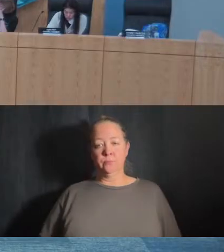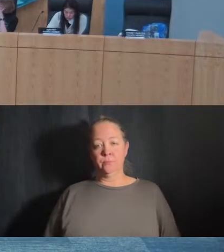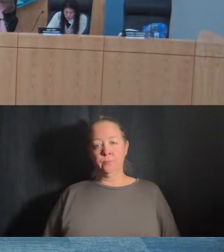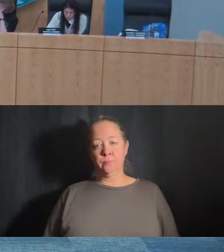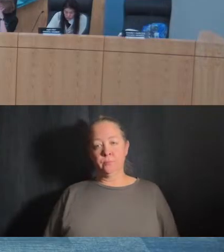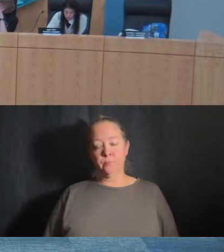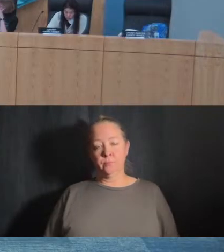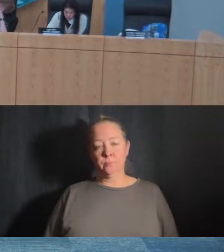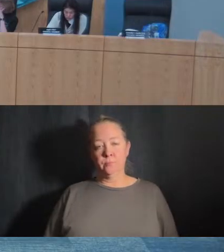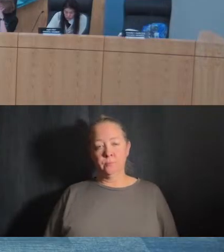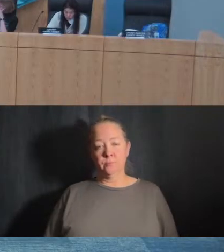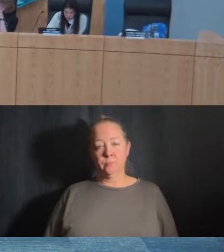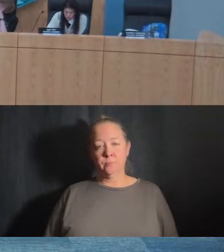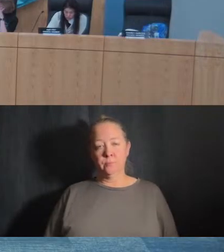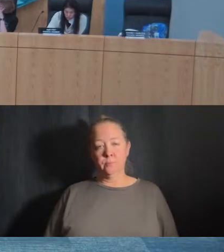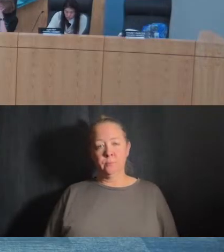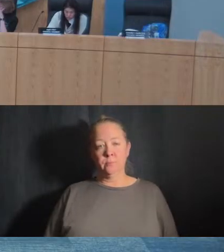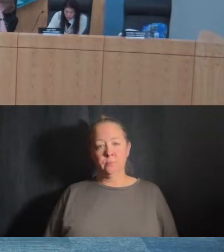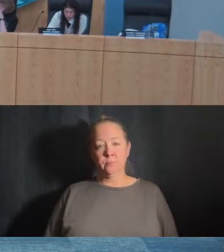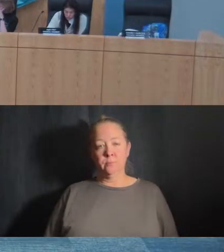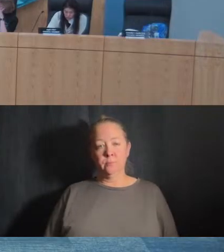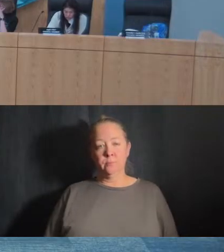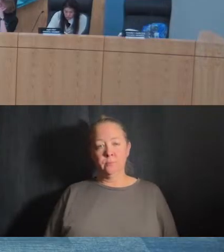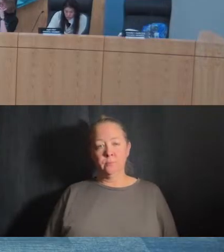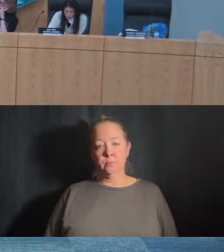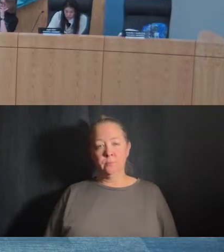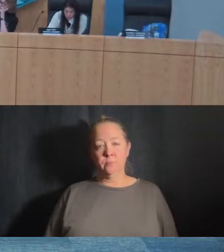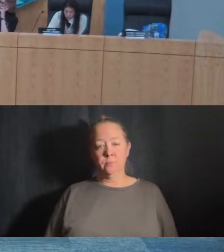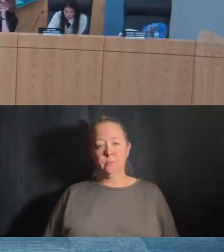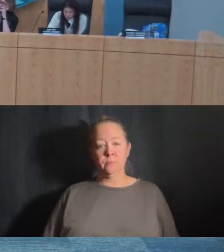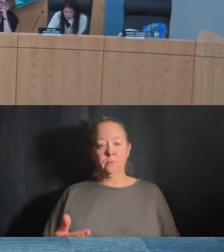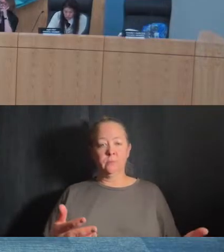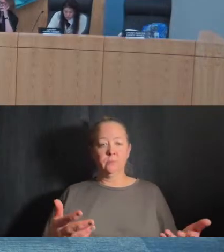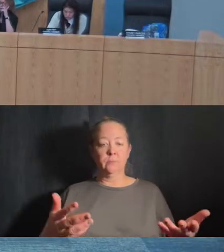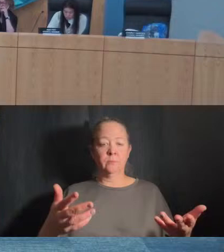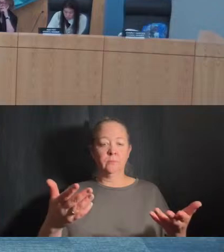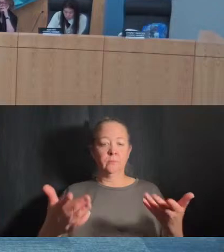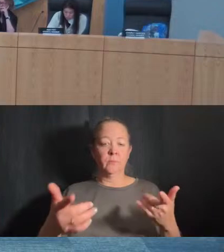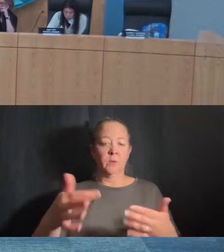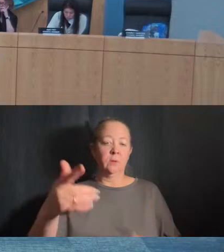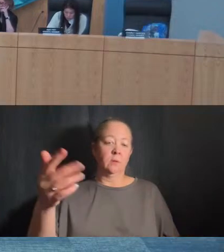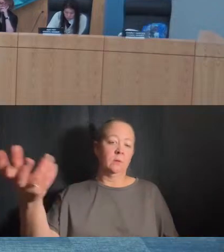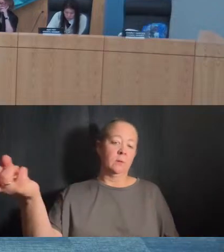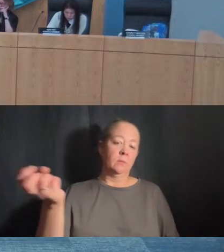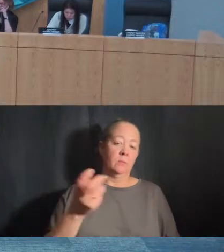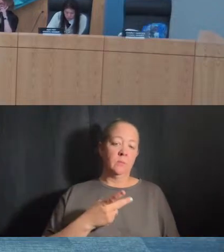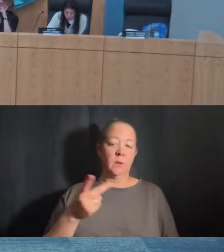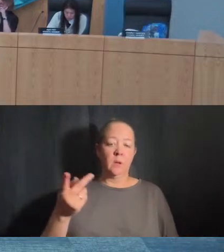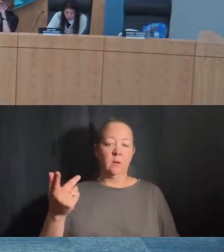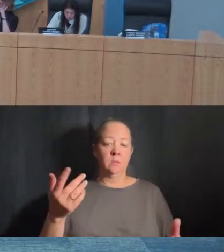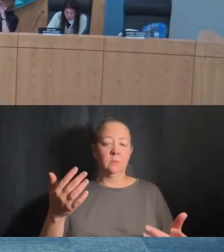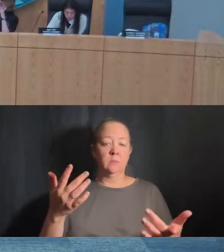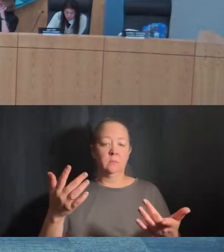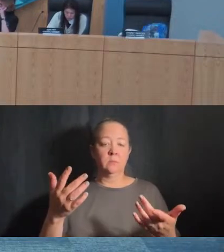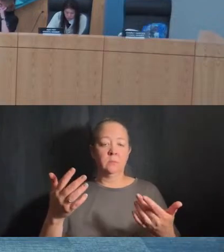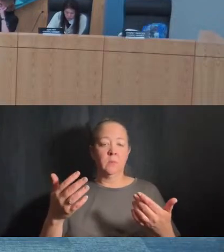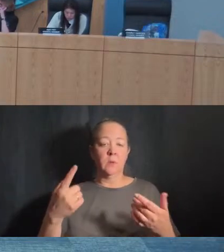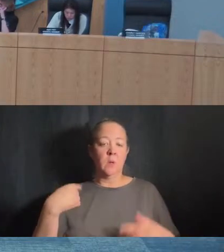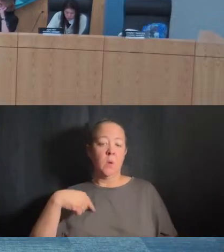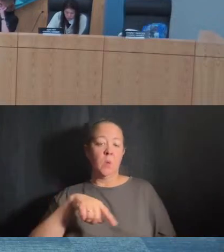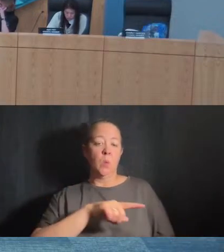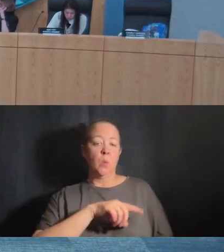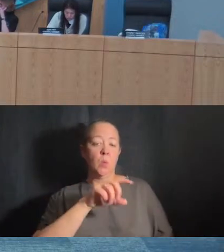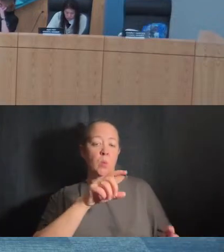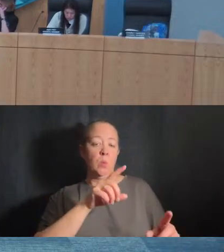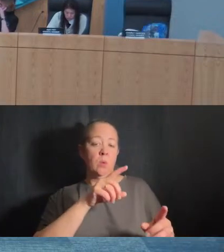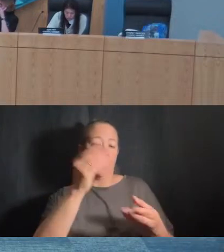Why don't you come back in, and then maybe we'll turn to the public to help. Correct me if I'm wrong, we can do the 3 different